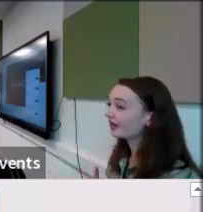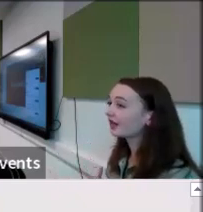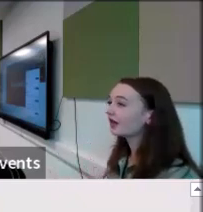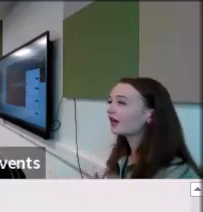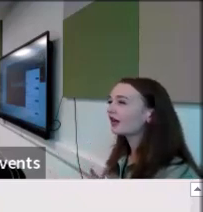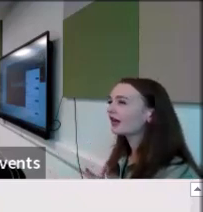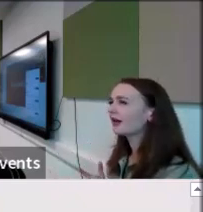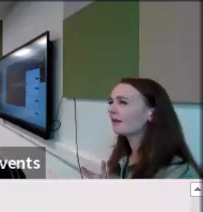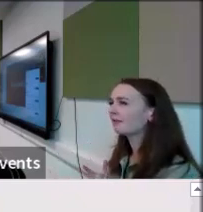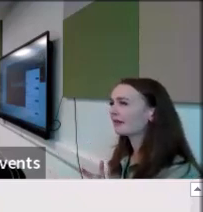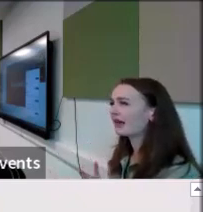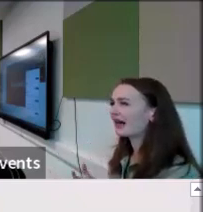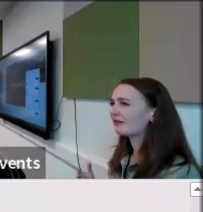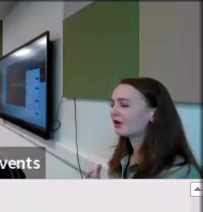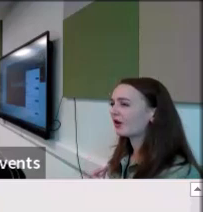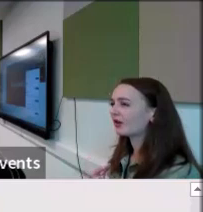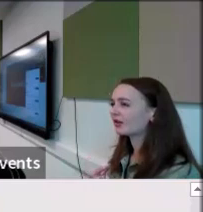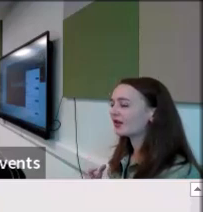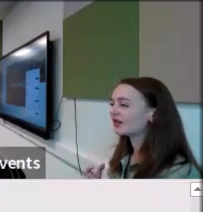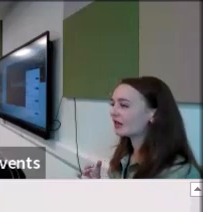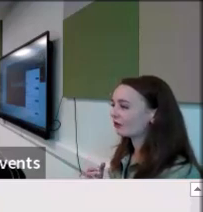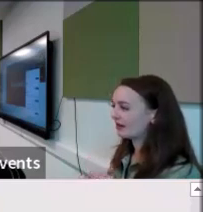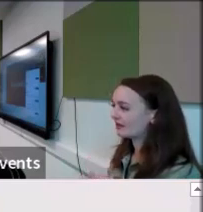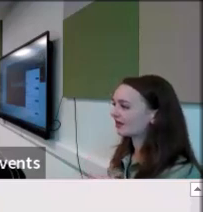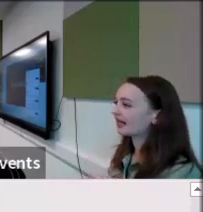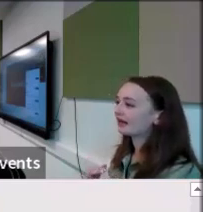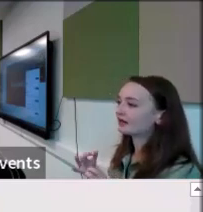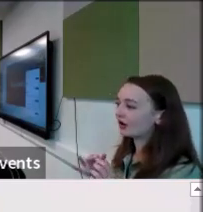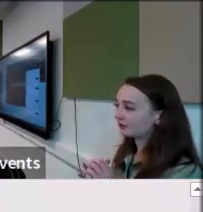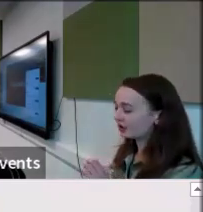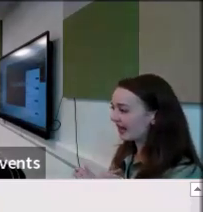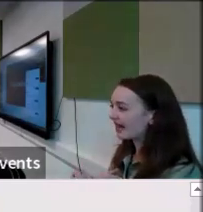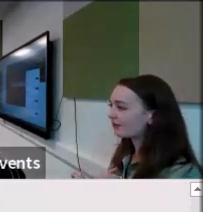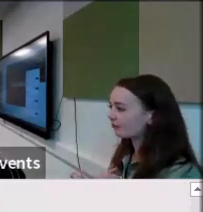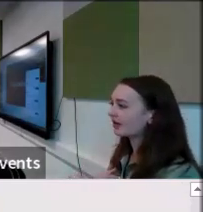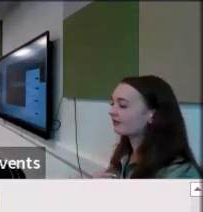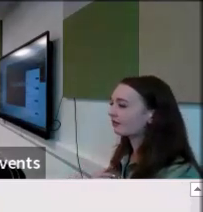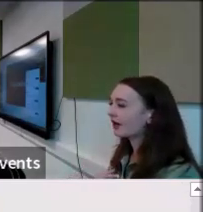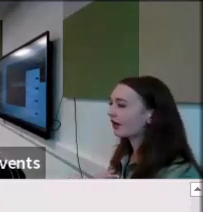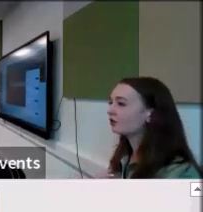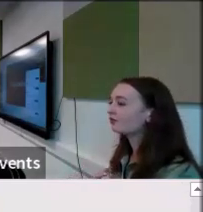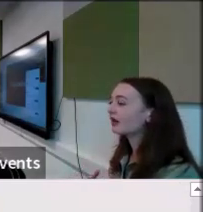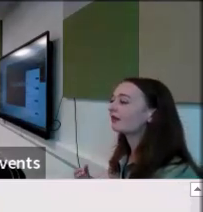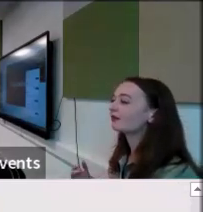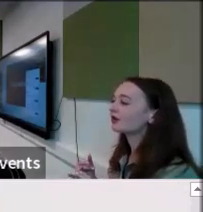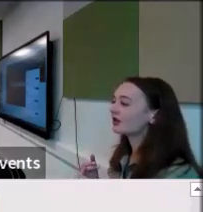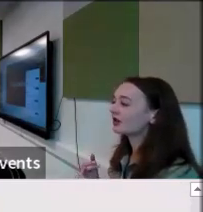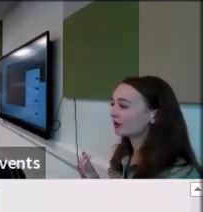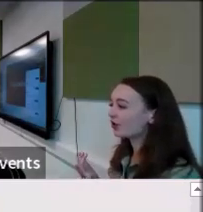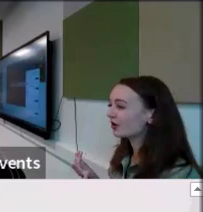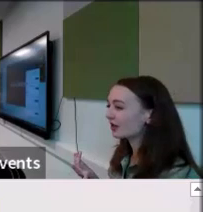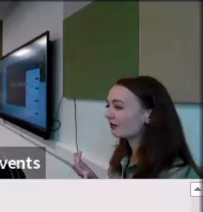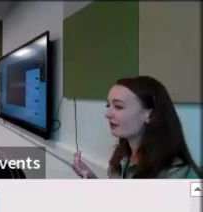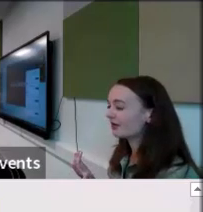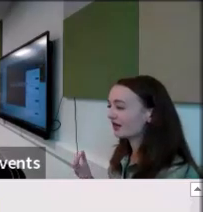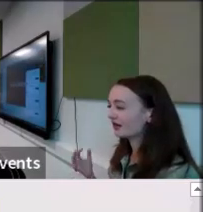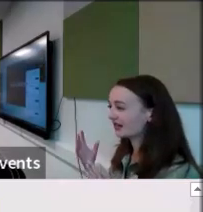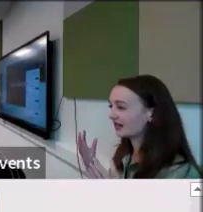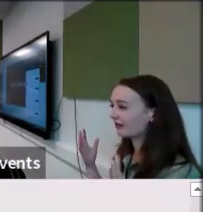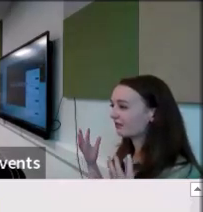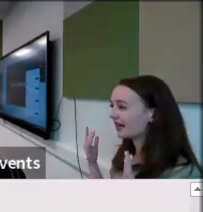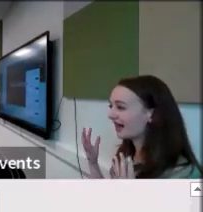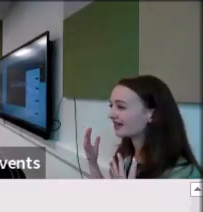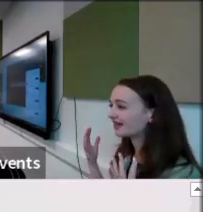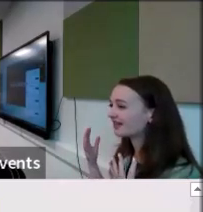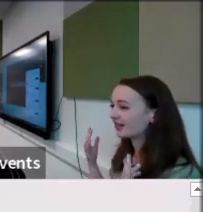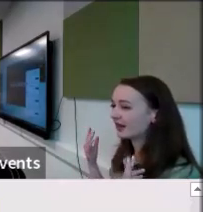drive. I've got certain equipment, like I've got a chair for working from home. I've got certain recording equipment that is